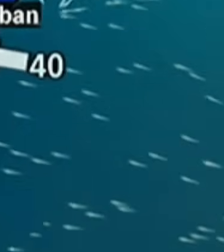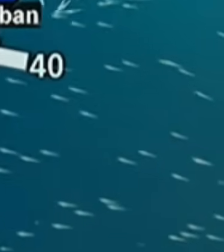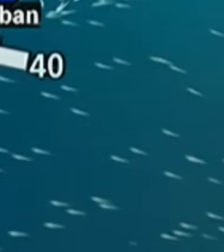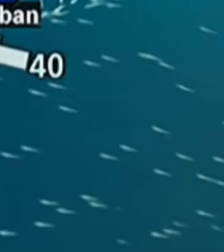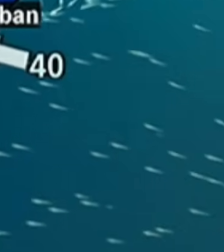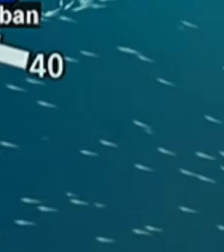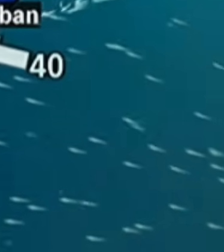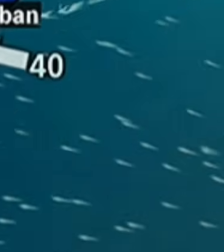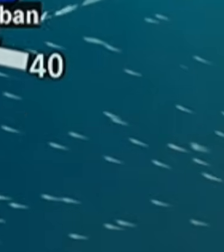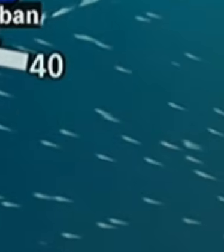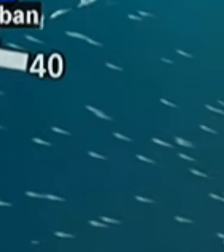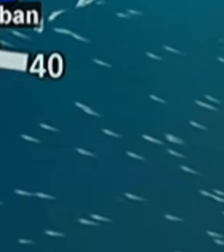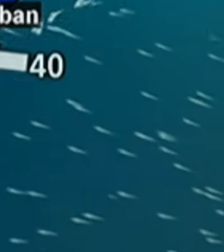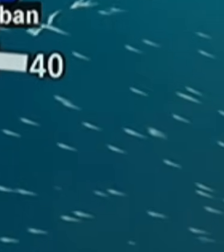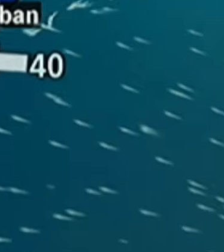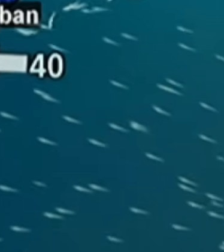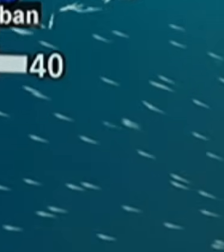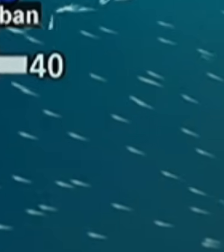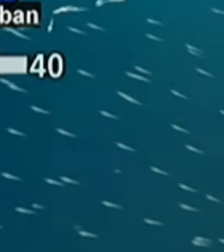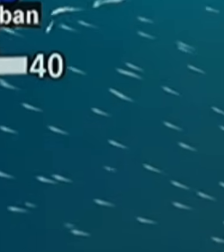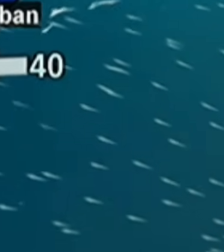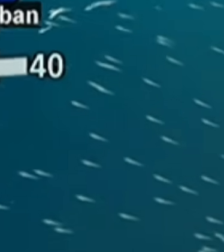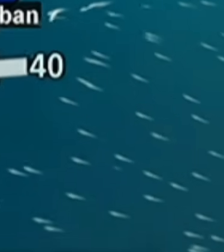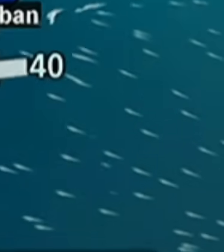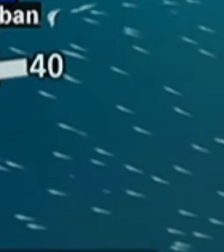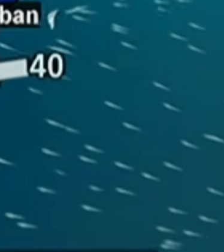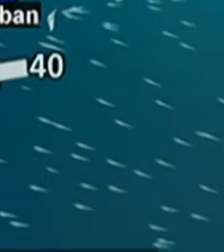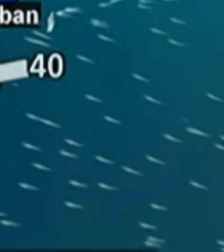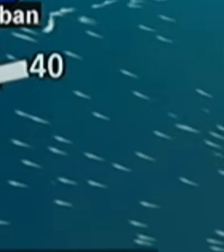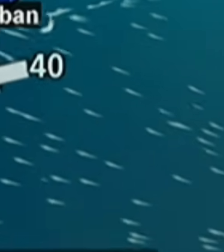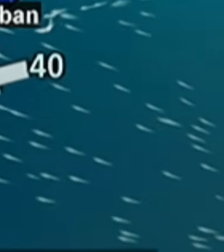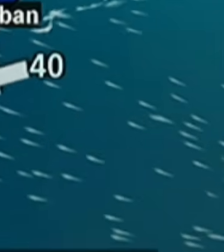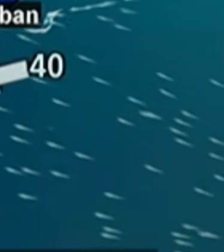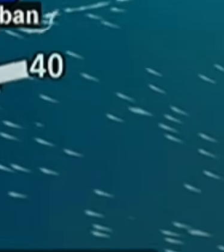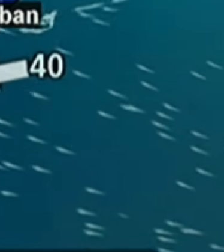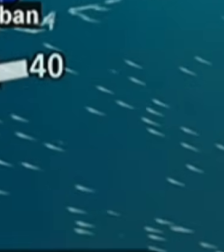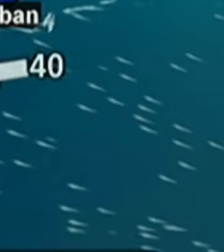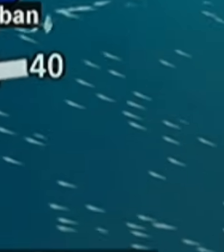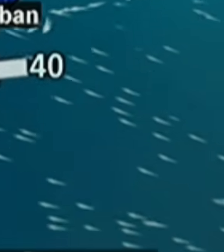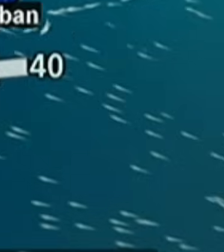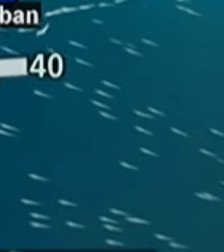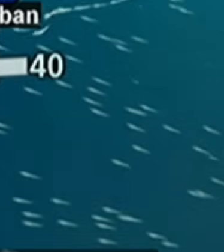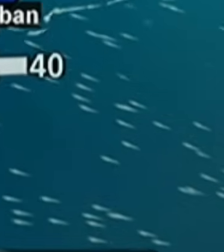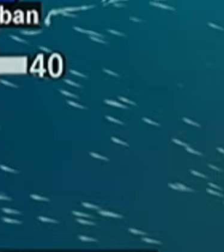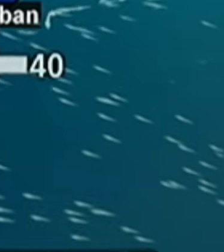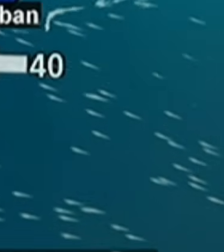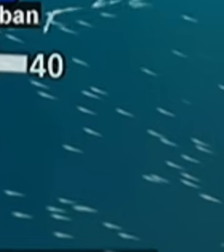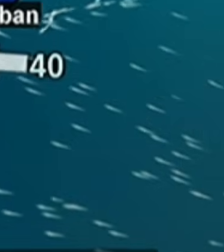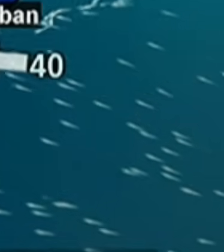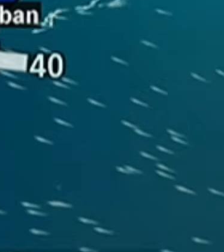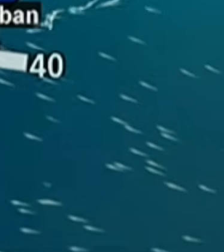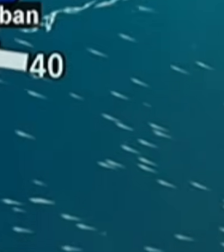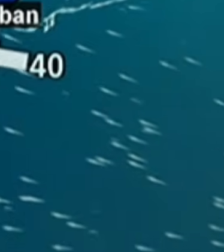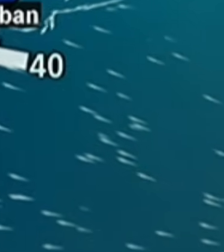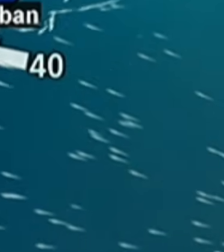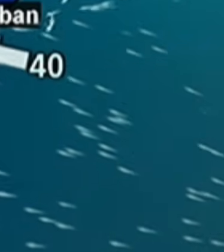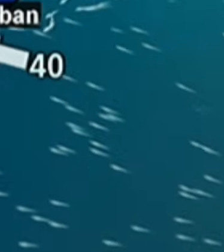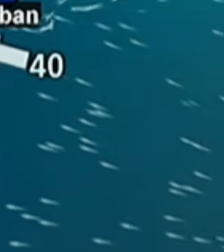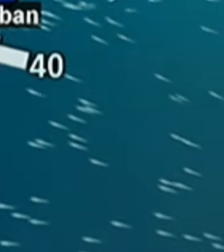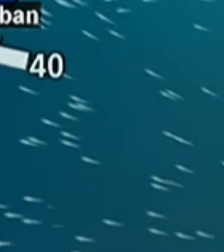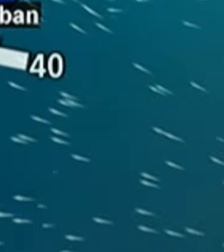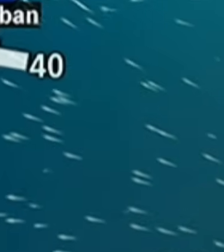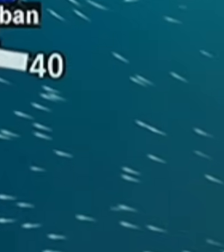SABC madumesha go tša boso bošomele kgono re bona ga botse karolo tše dintšhi tšeo di lo ka bohlabela bja lego ga godimo ka Limpopo province kgonagalo tše di bose tša dipula batirelo tša